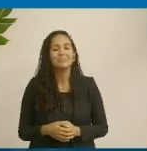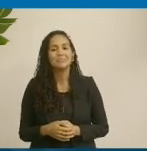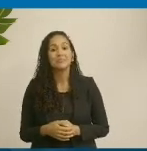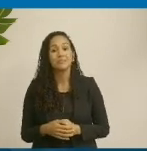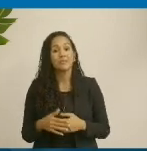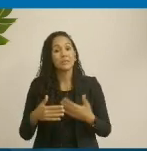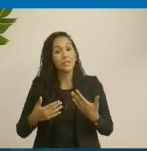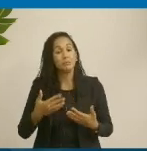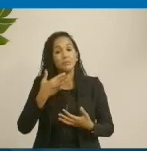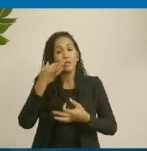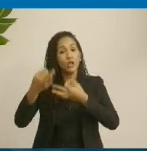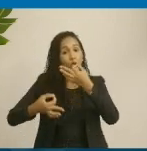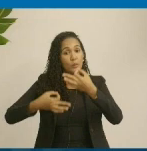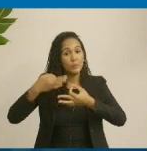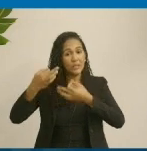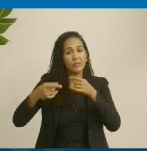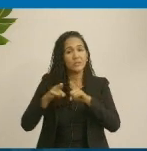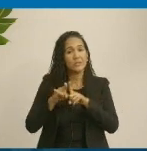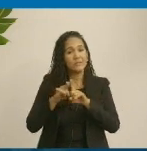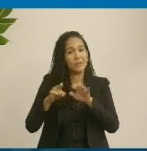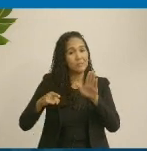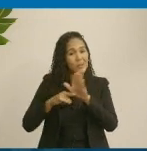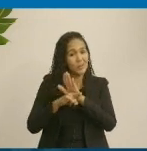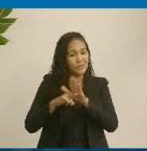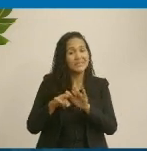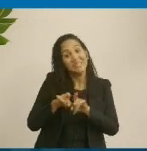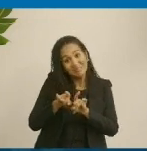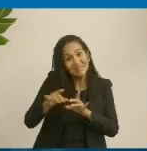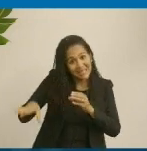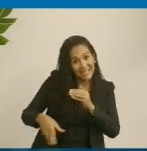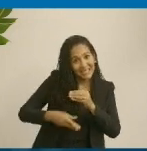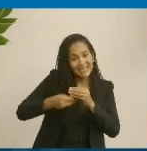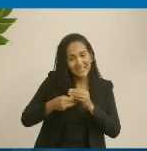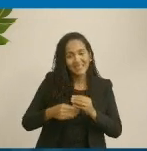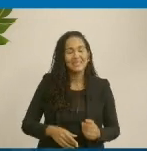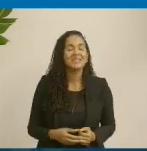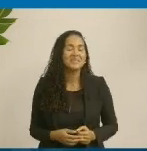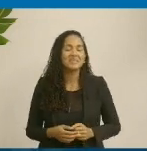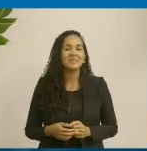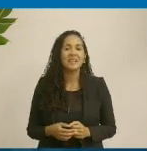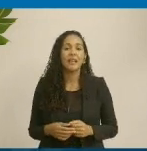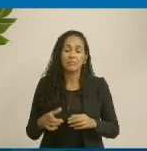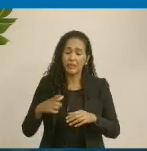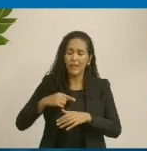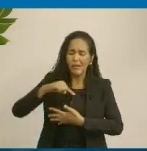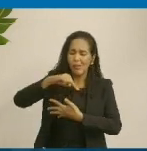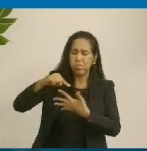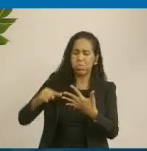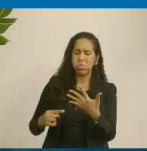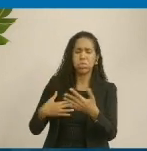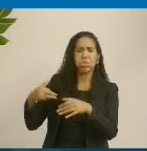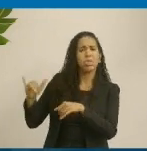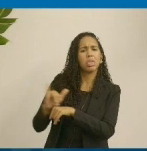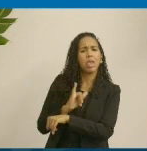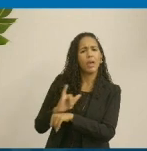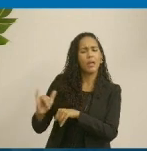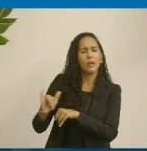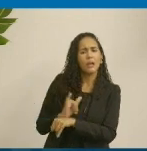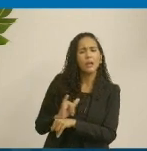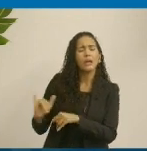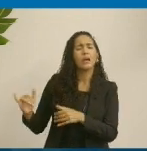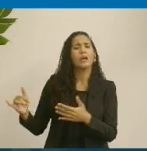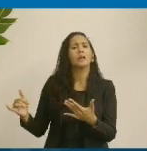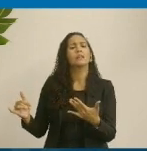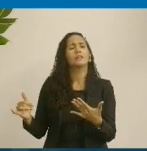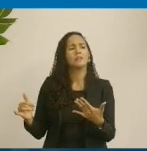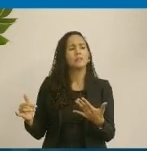or consideration is there are so many now of these tools, you know, rings and Fitbits and, you know, other things that, you